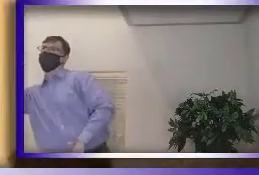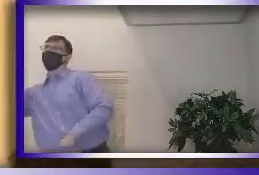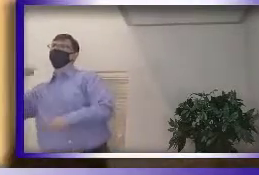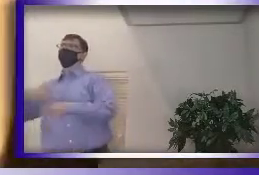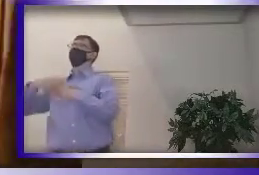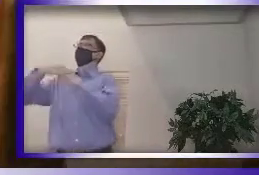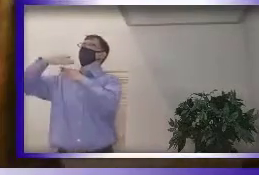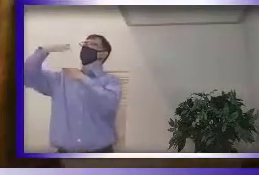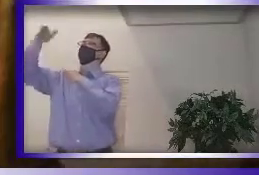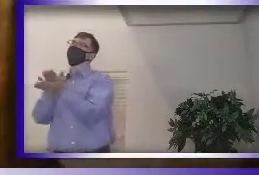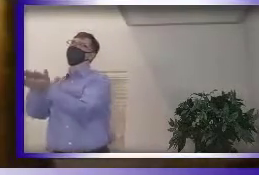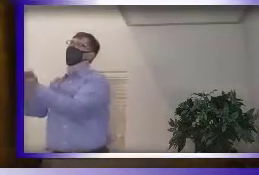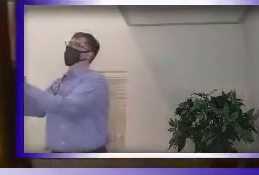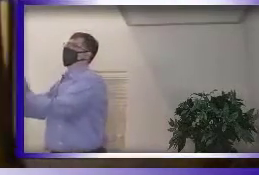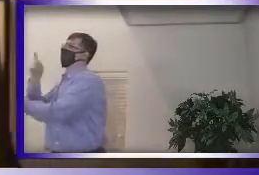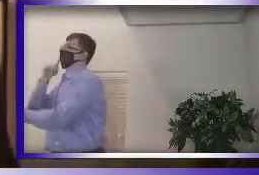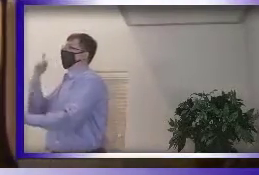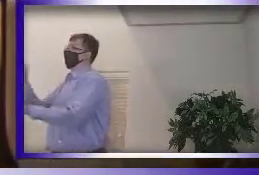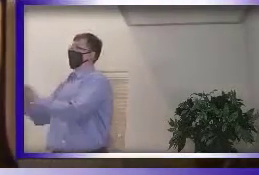scripture. We lose our oomph.